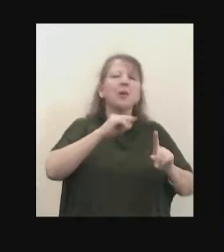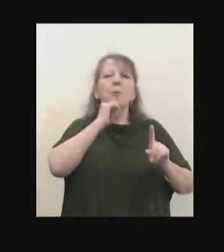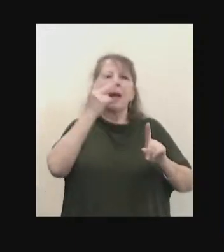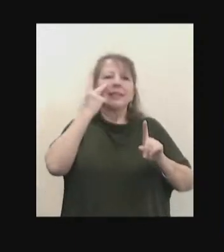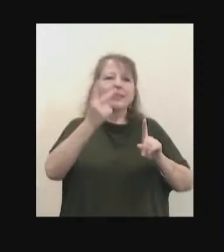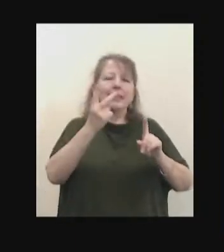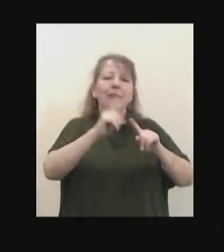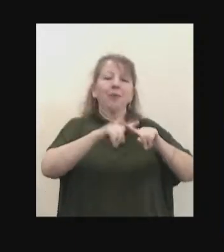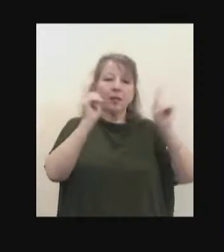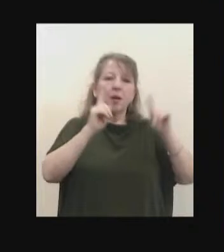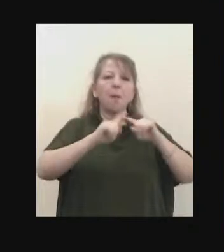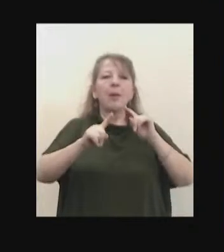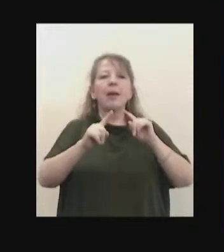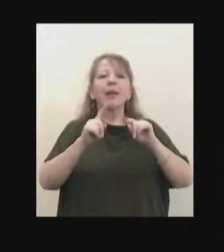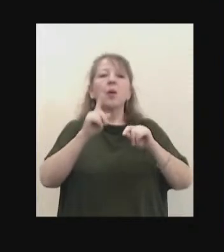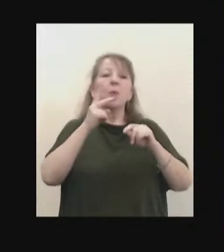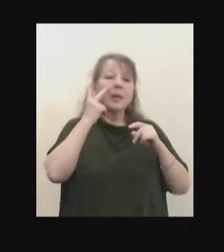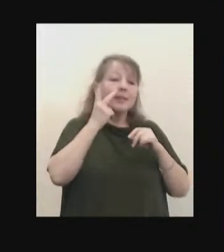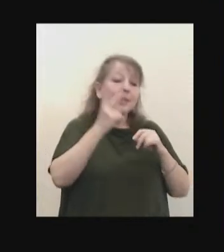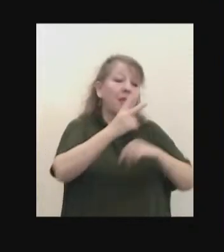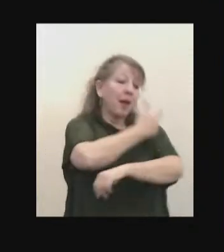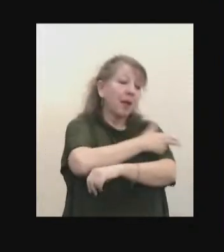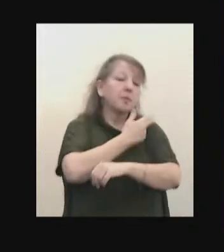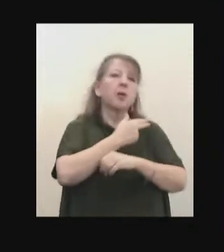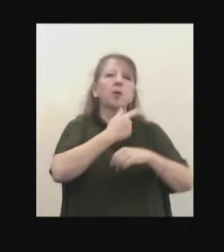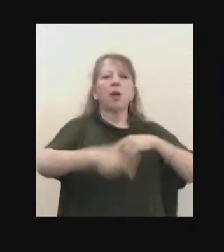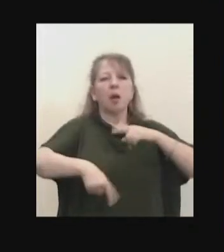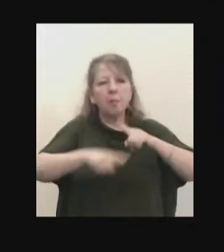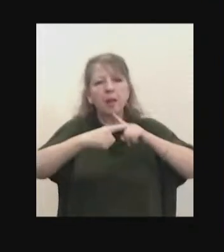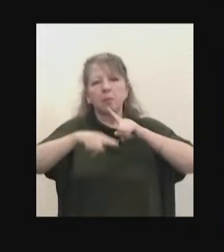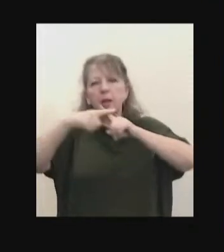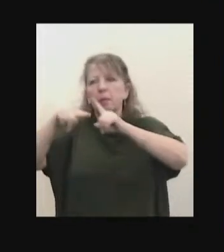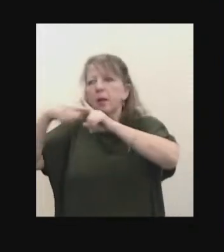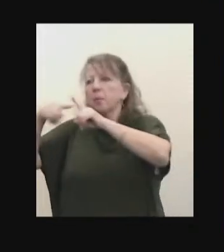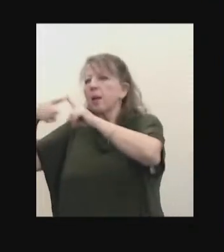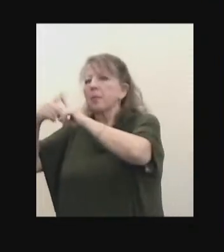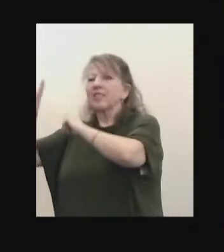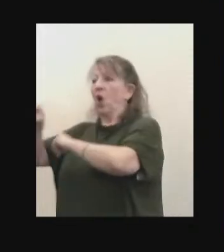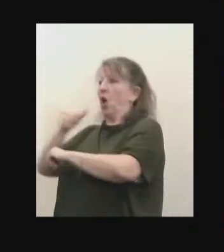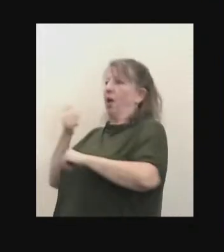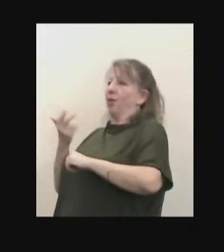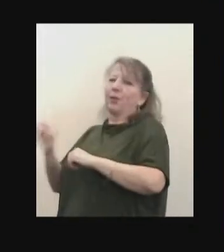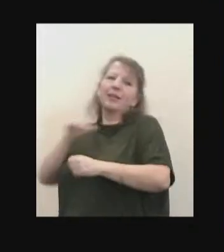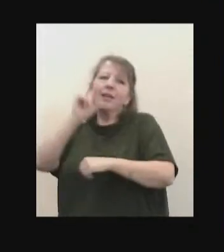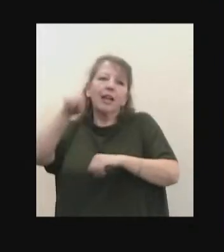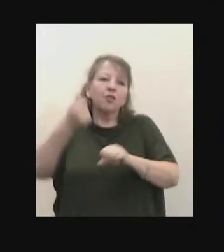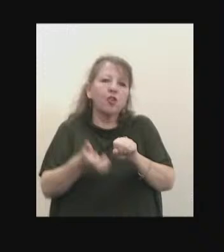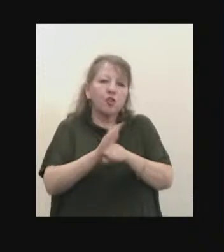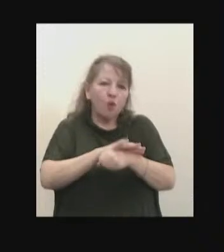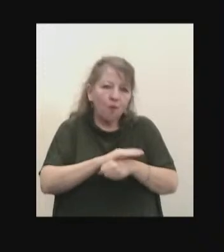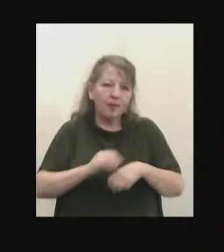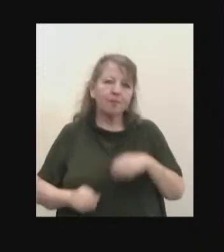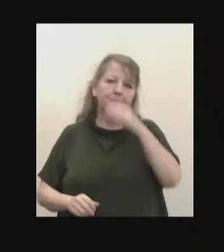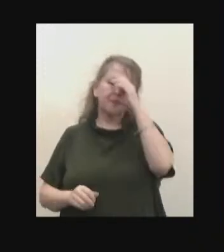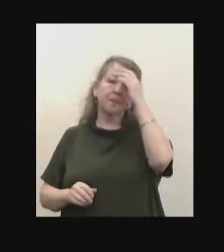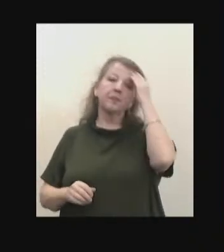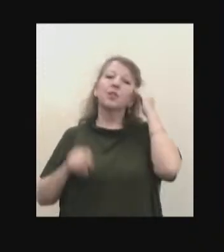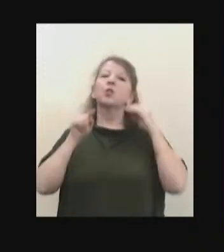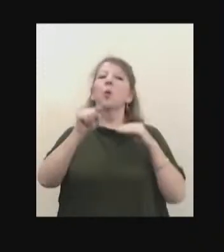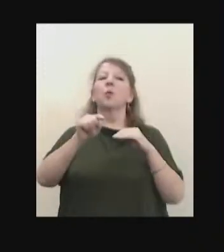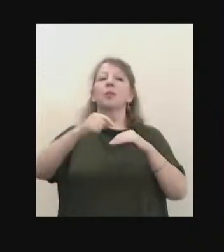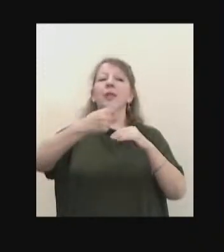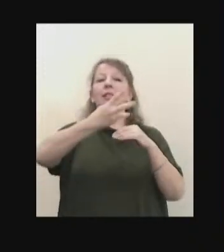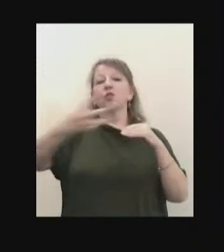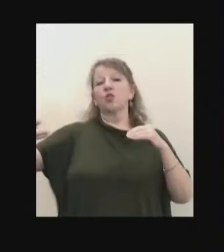due to everything else, not just COVID-19 patients, but all patients. So here's the chart. There is a